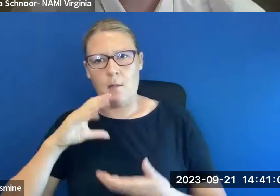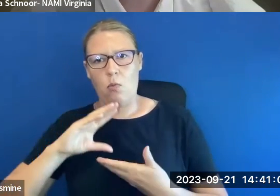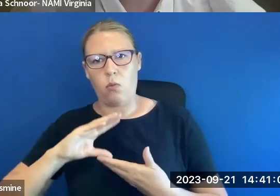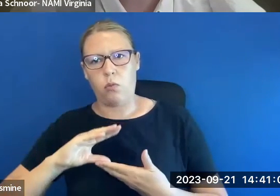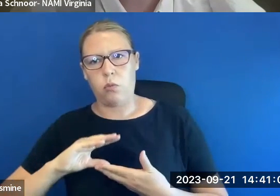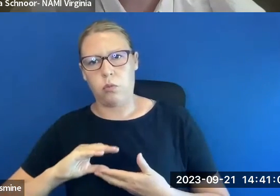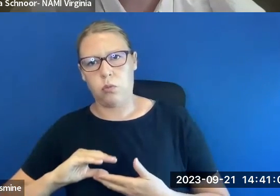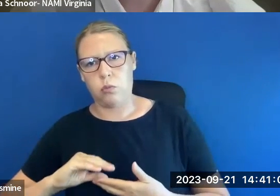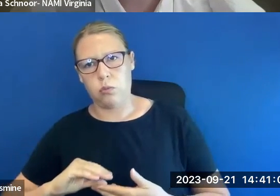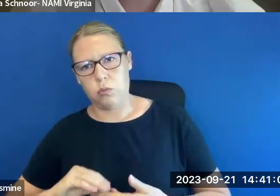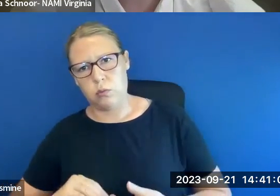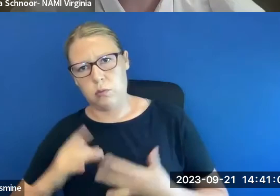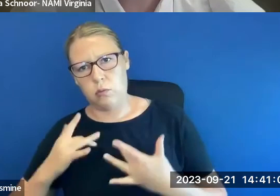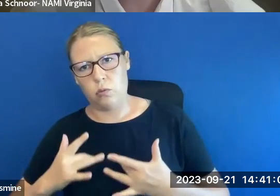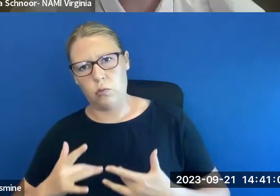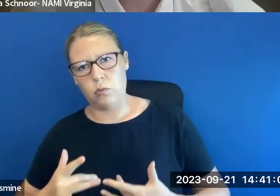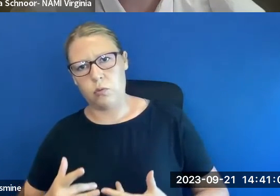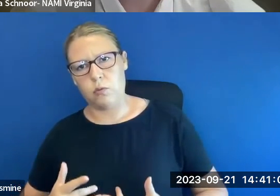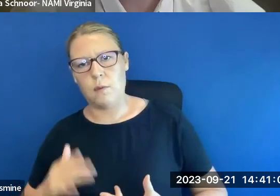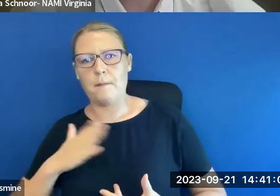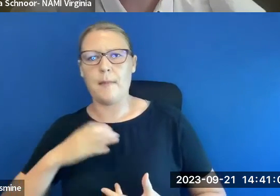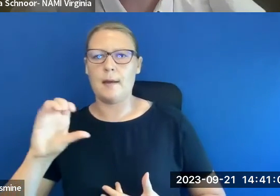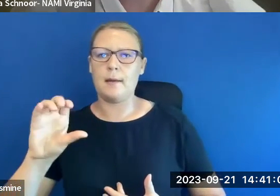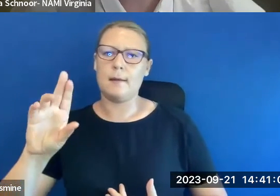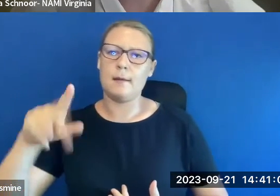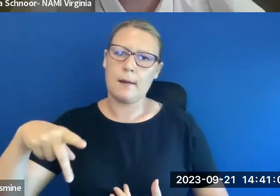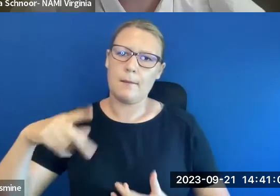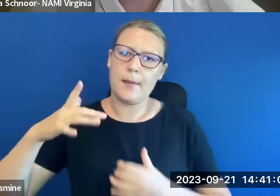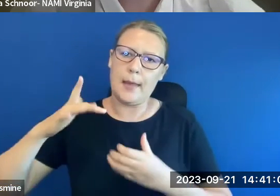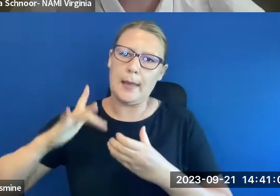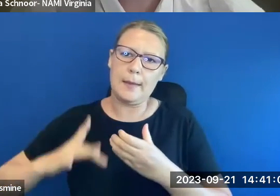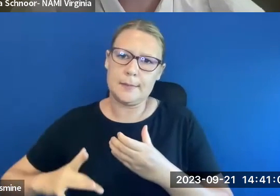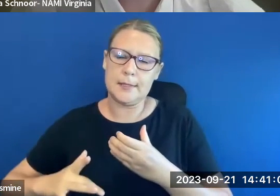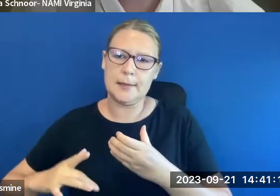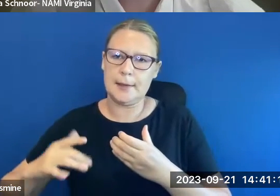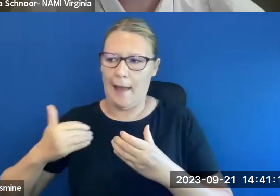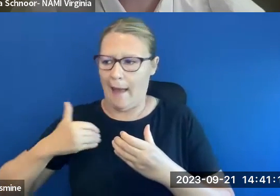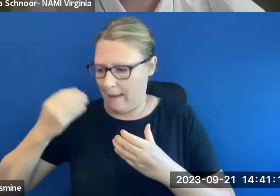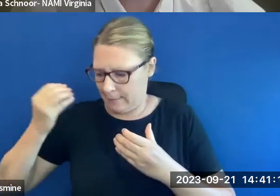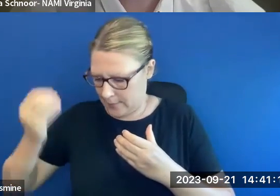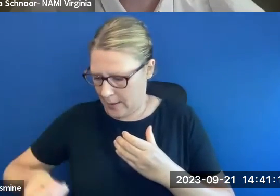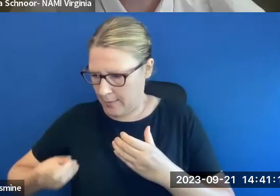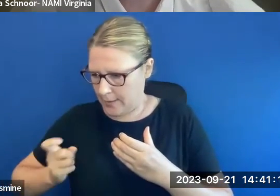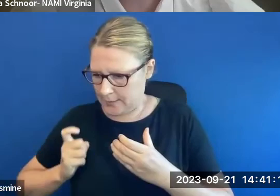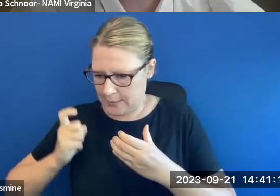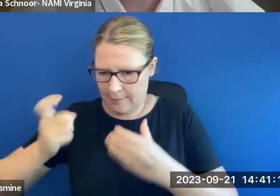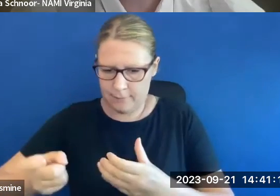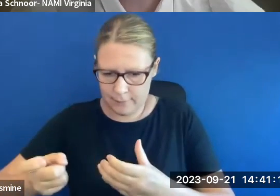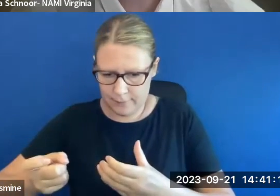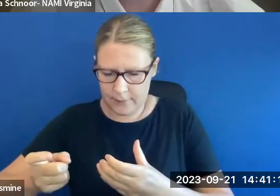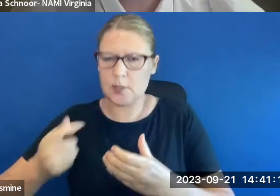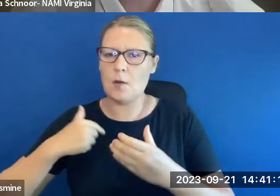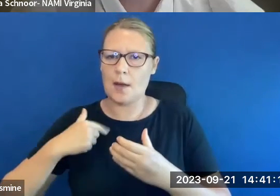be refueled or refilled. So being able to have your own therapist that you can talk with, that